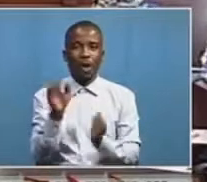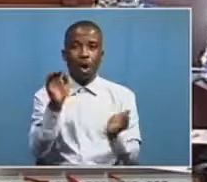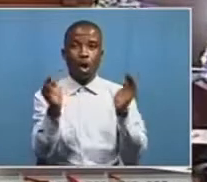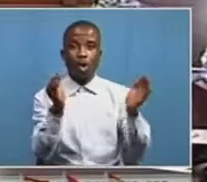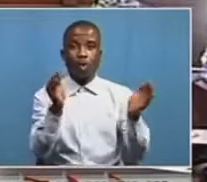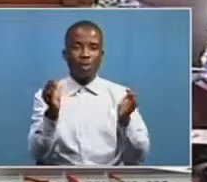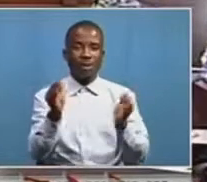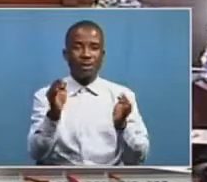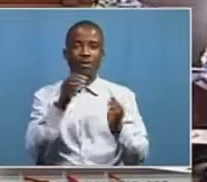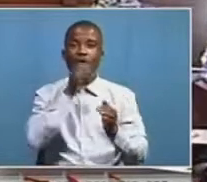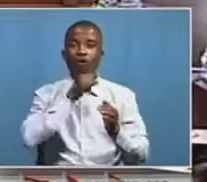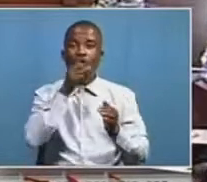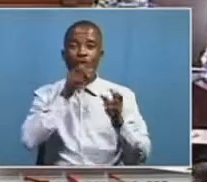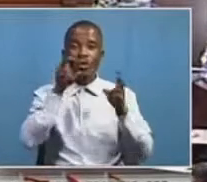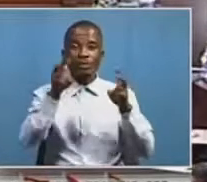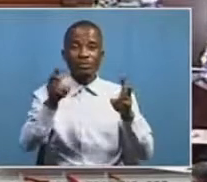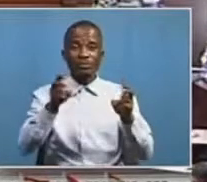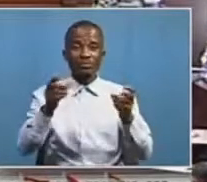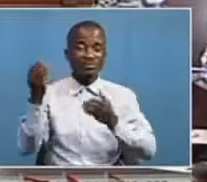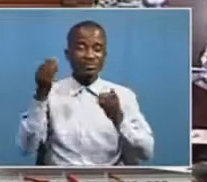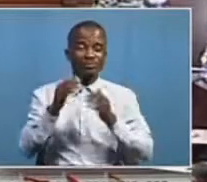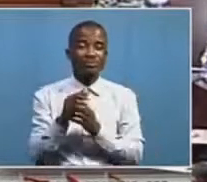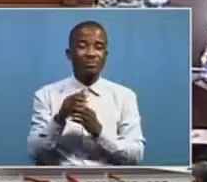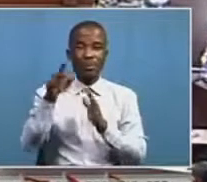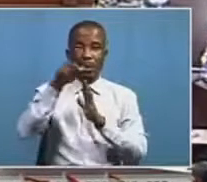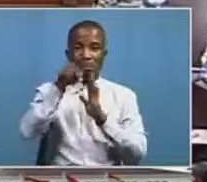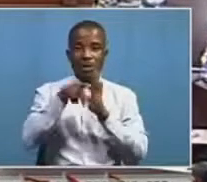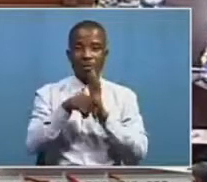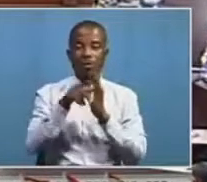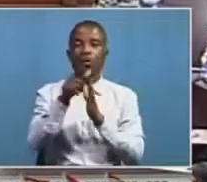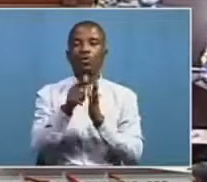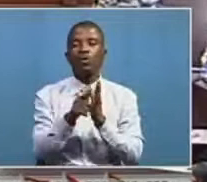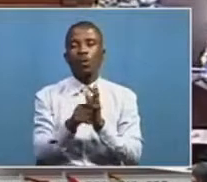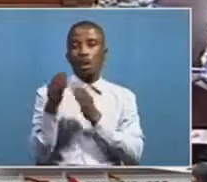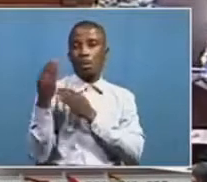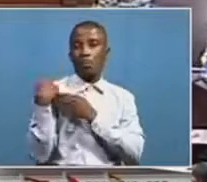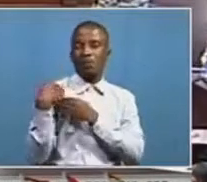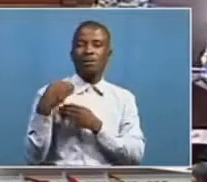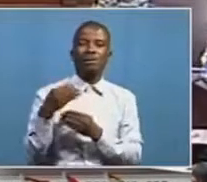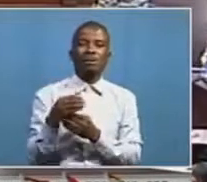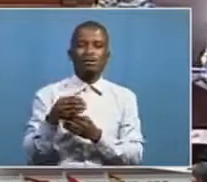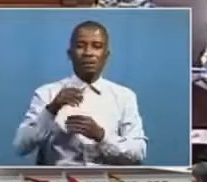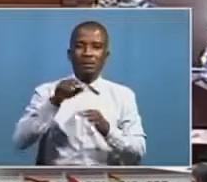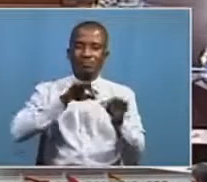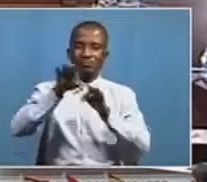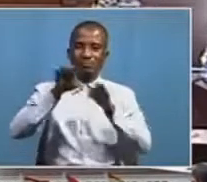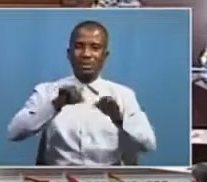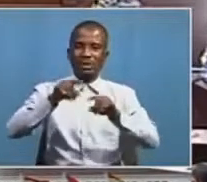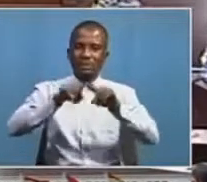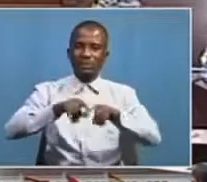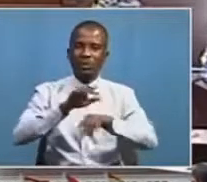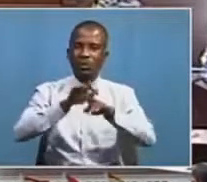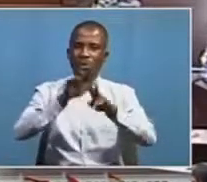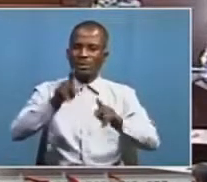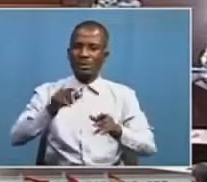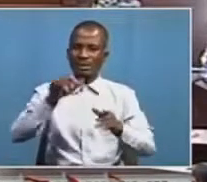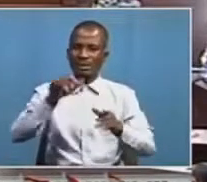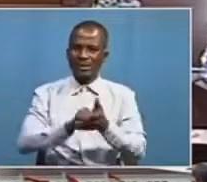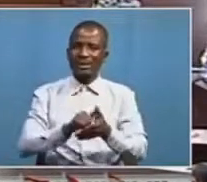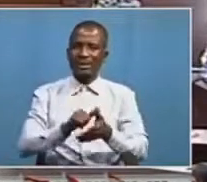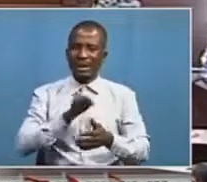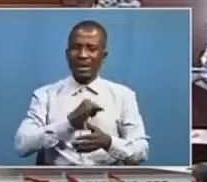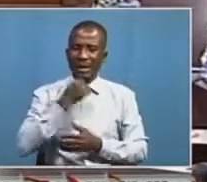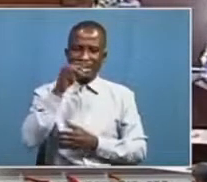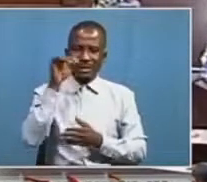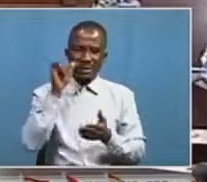736 at 747. The principle of law is that the burden of persuasion rests with the person who substantially asserts